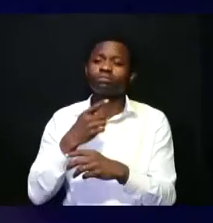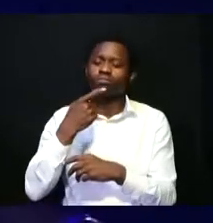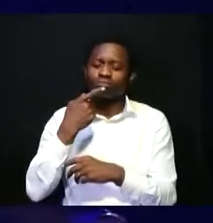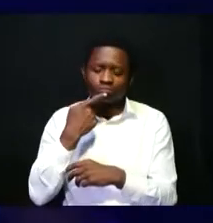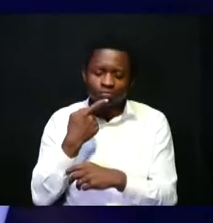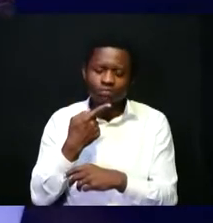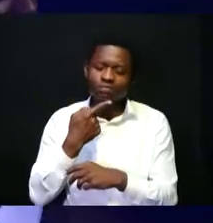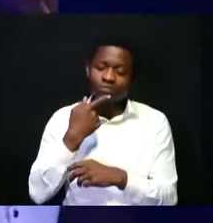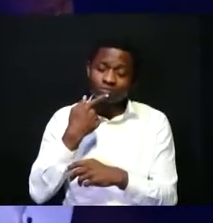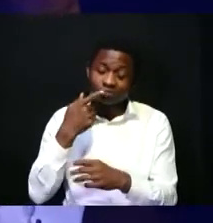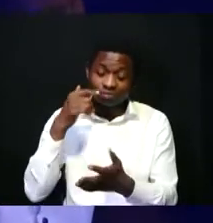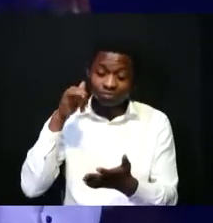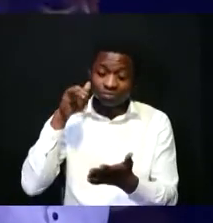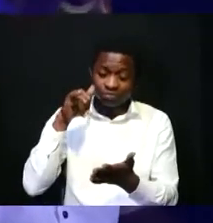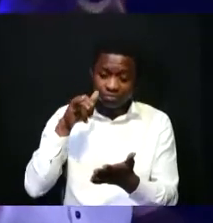amenina